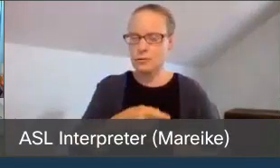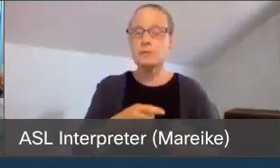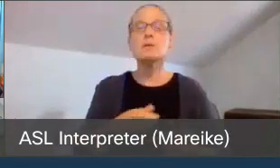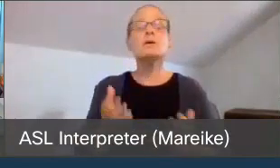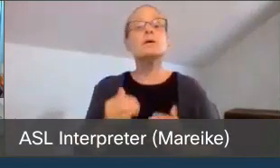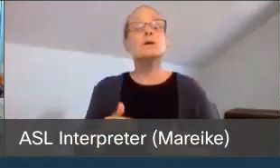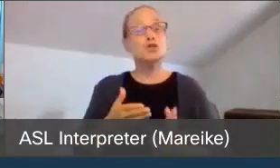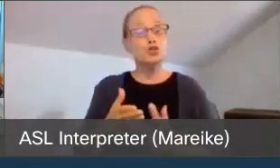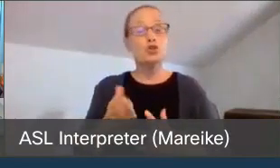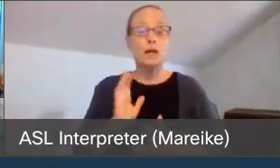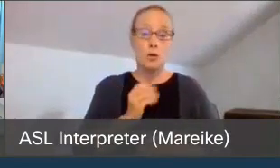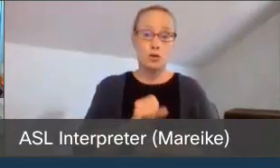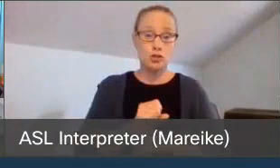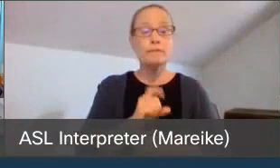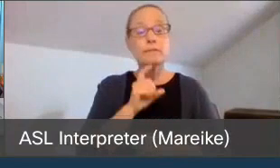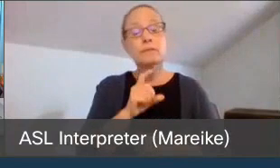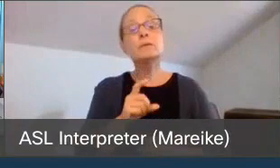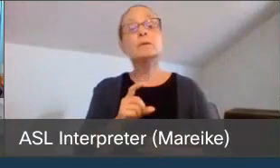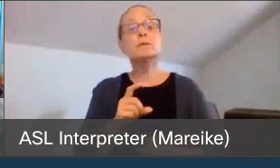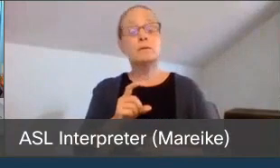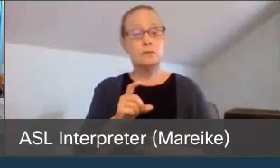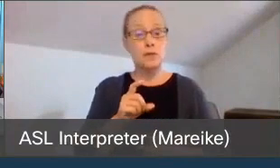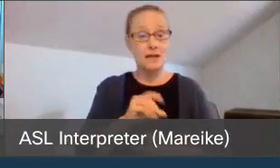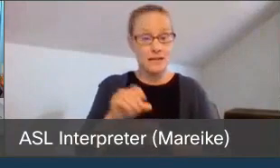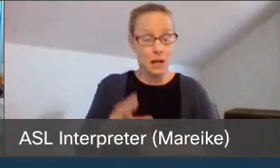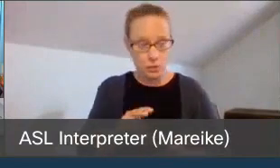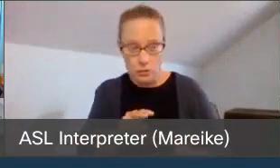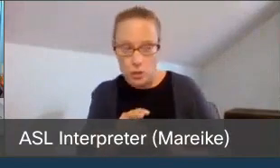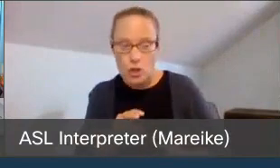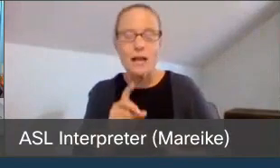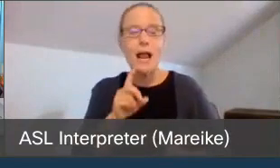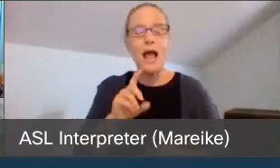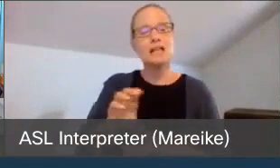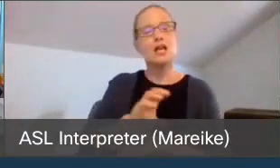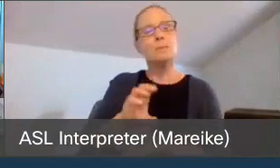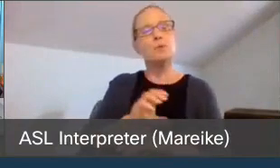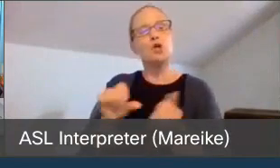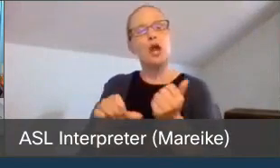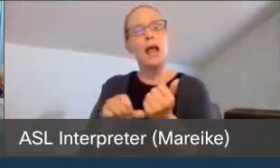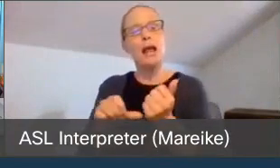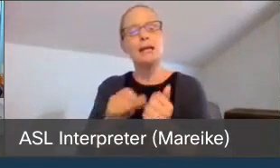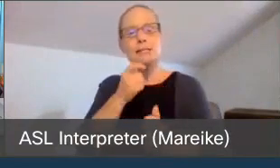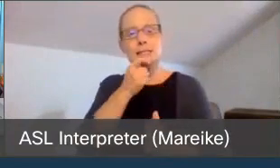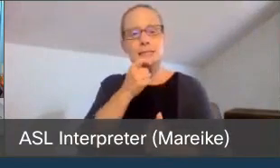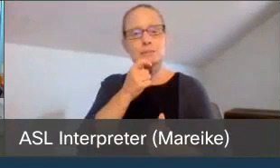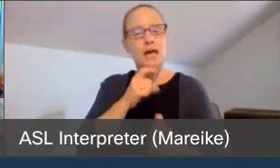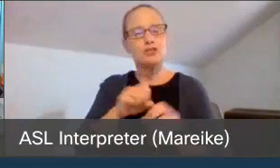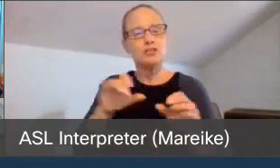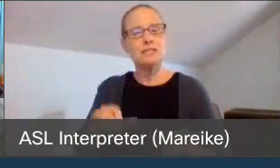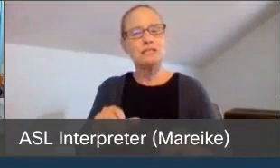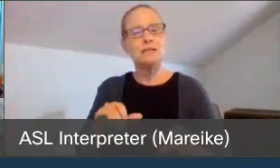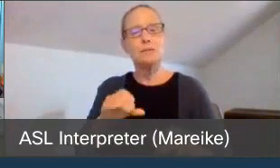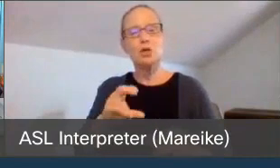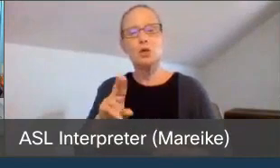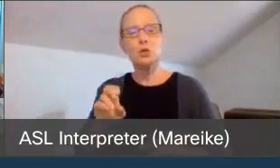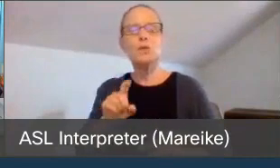our counselors have their eyes on the board. They're reviewing the computer-aided dispatch system's call queue, and they have specified call codes that they're